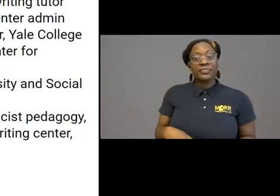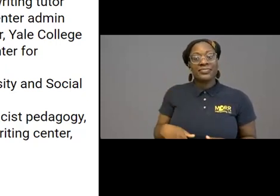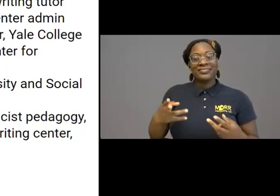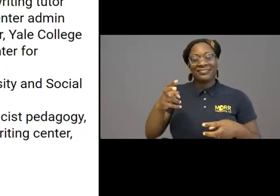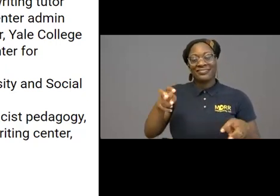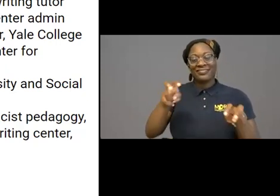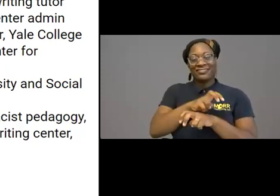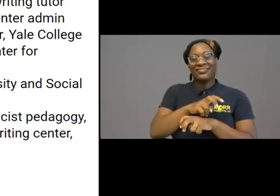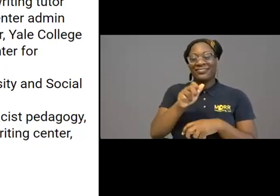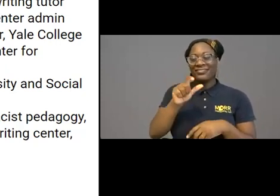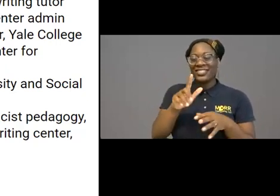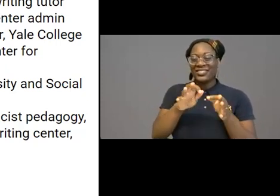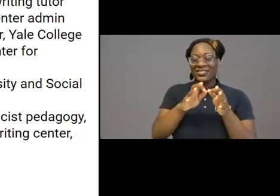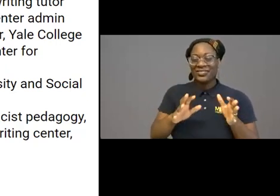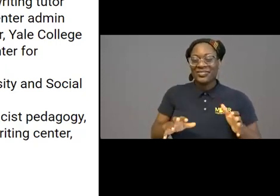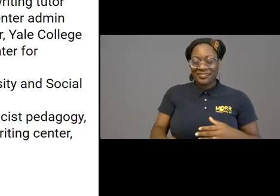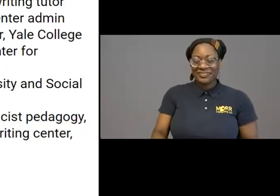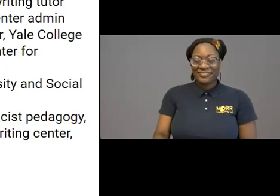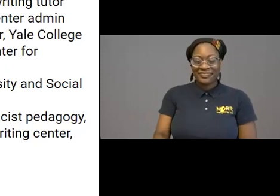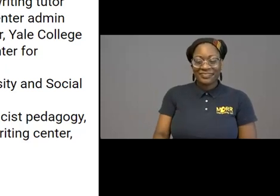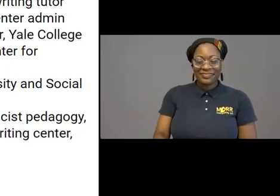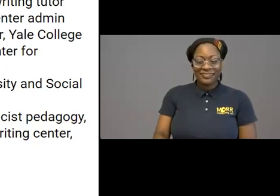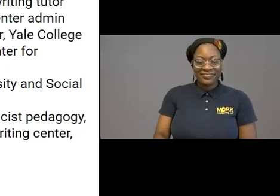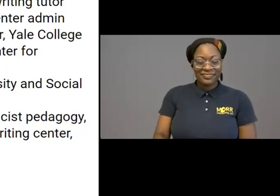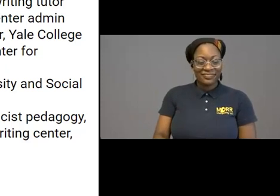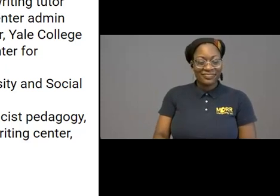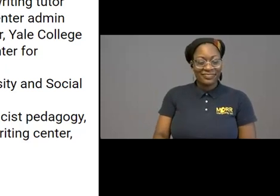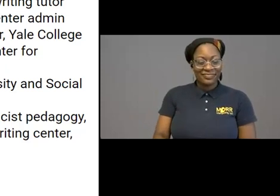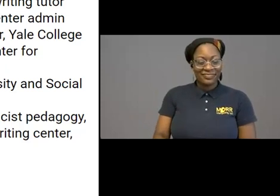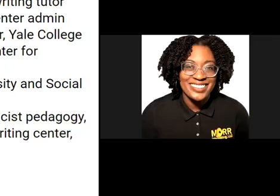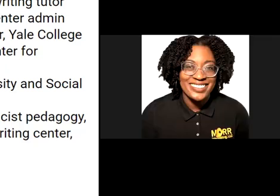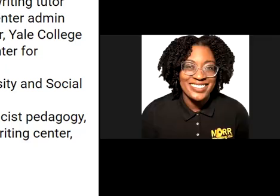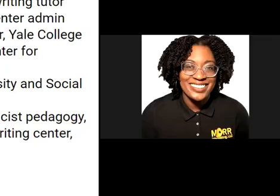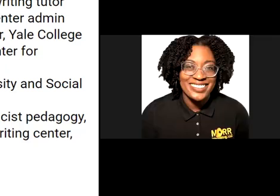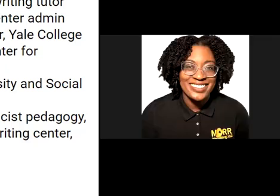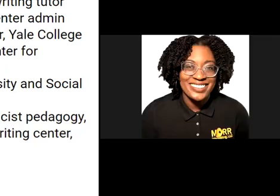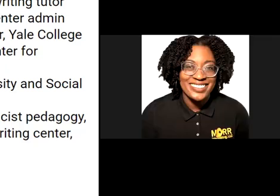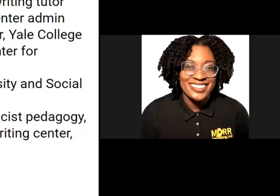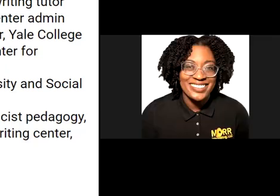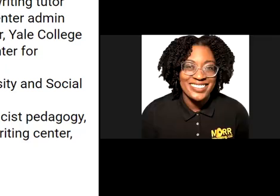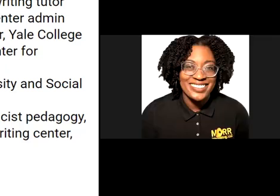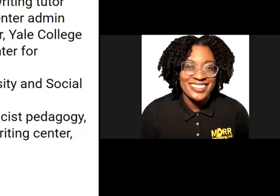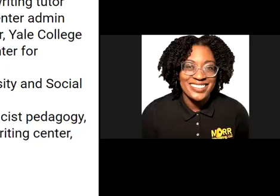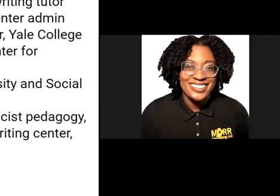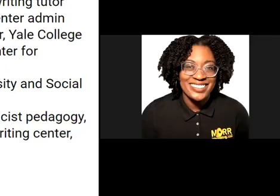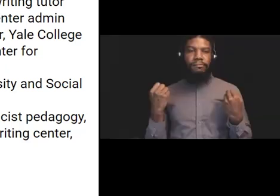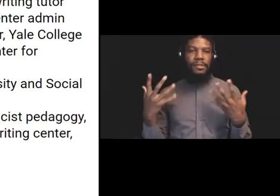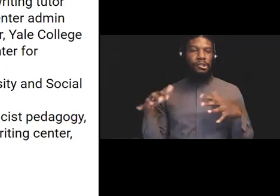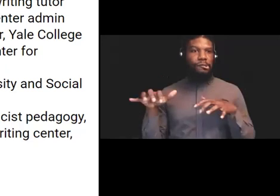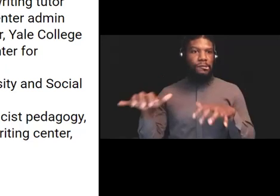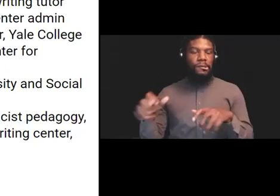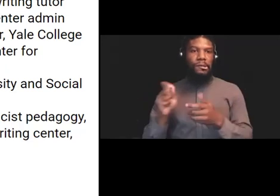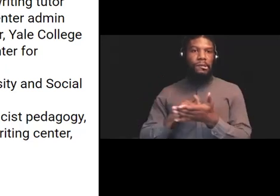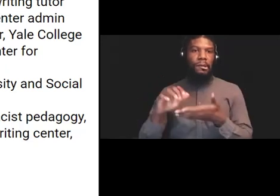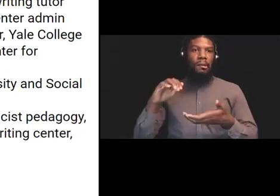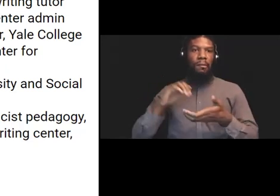larger than any I've helped supervise in the past. We have about 113 writing partners here. And we've had our hands full